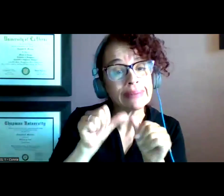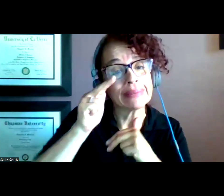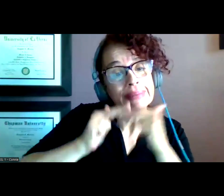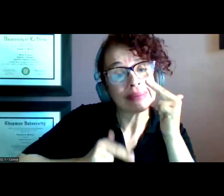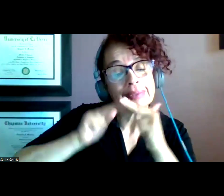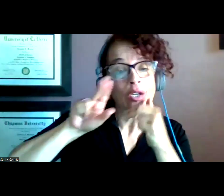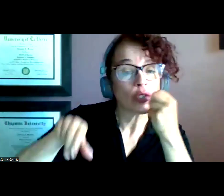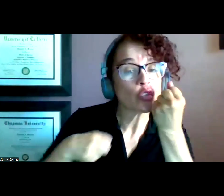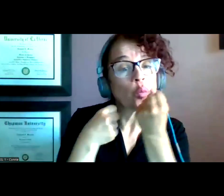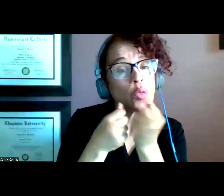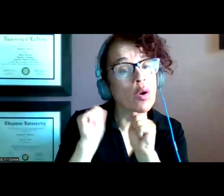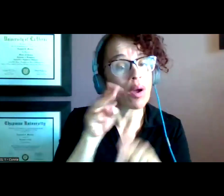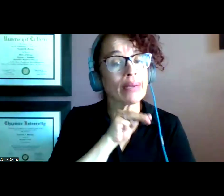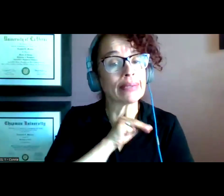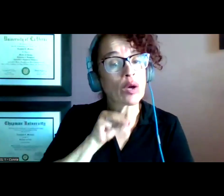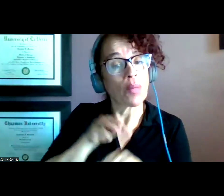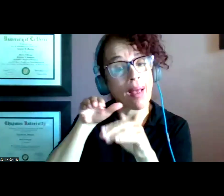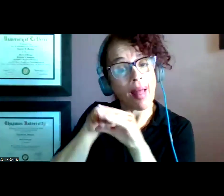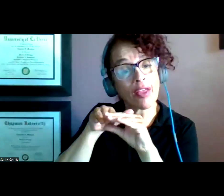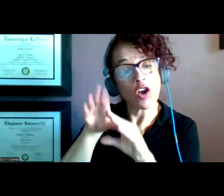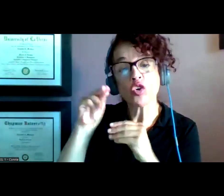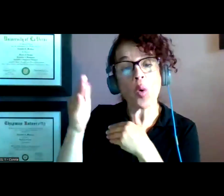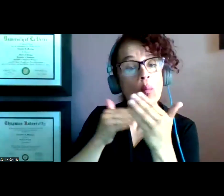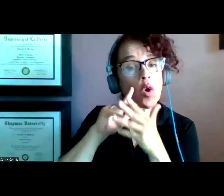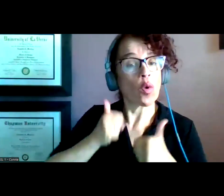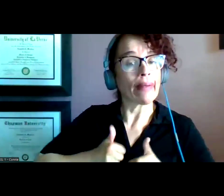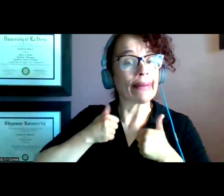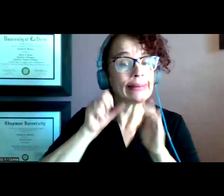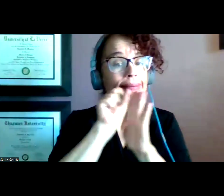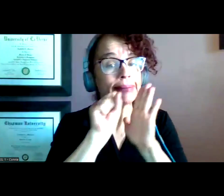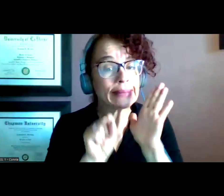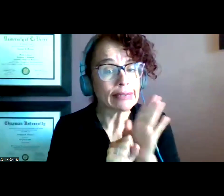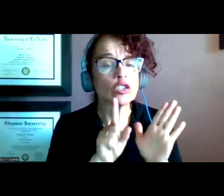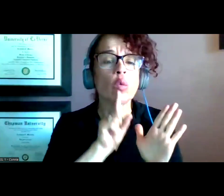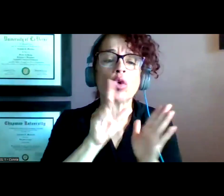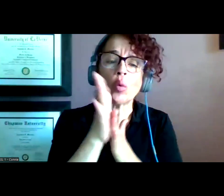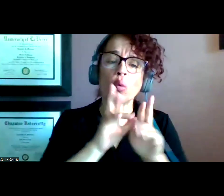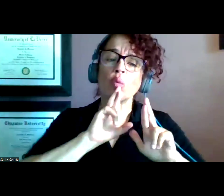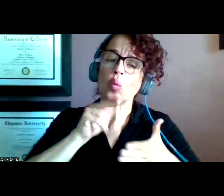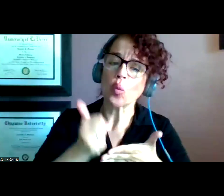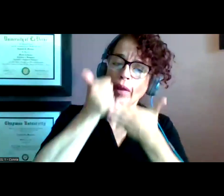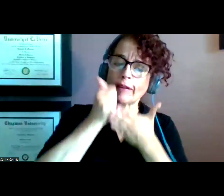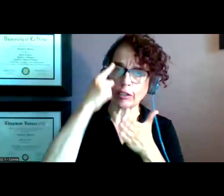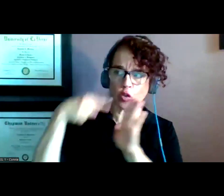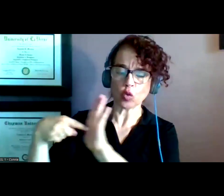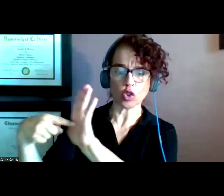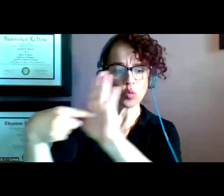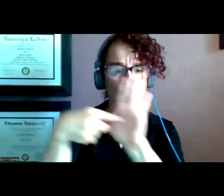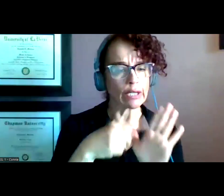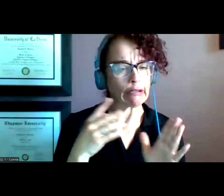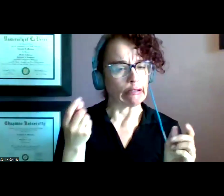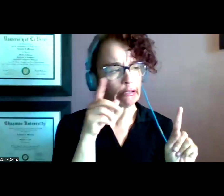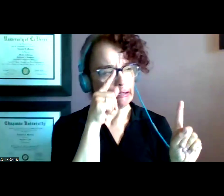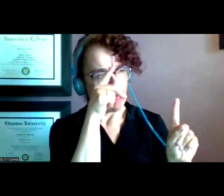community support so that all members have access to them no matter where they live in the state. But really, this report helps us demonstrate kind of the theory